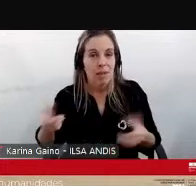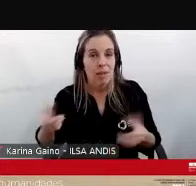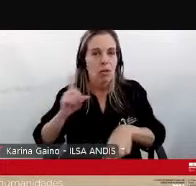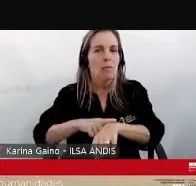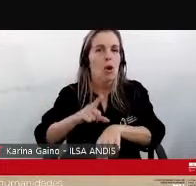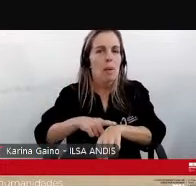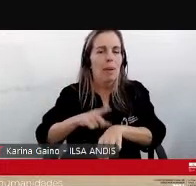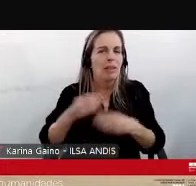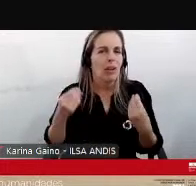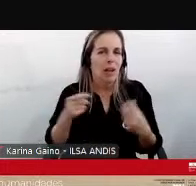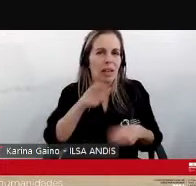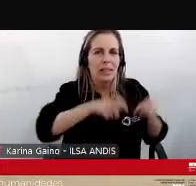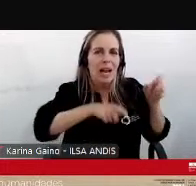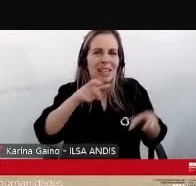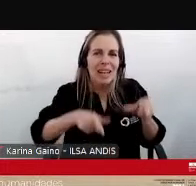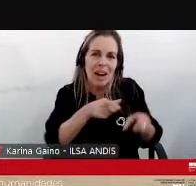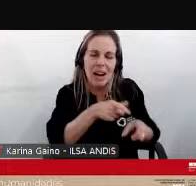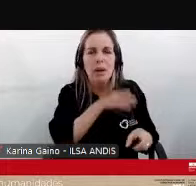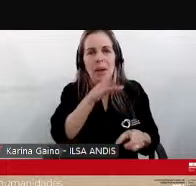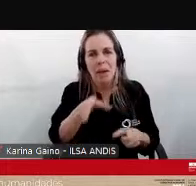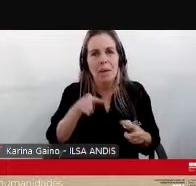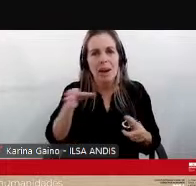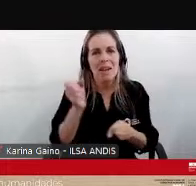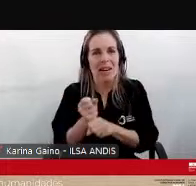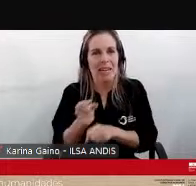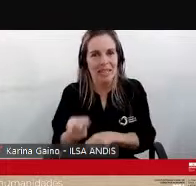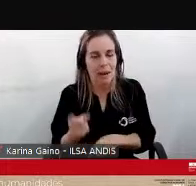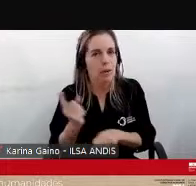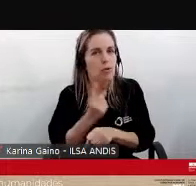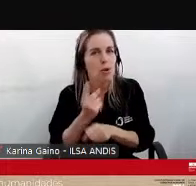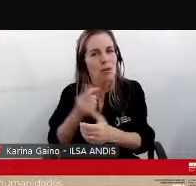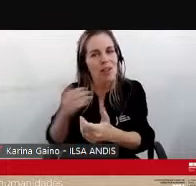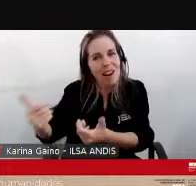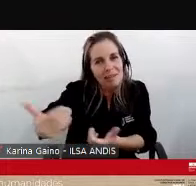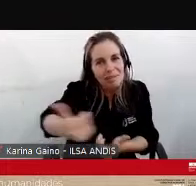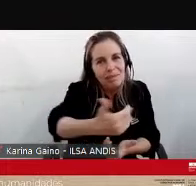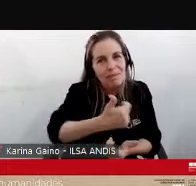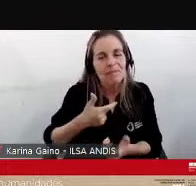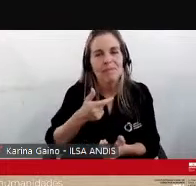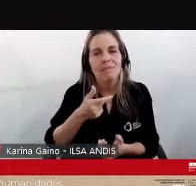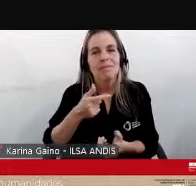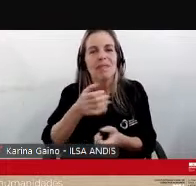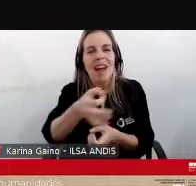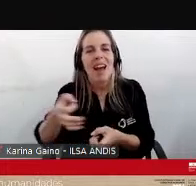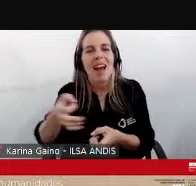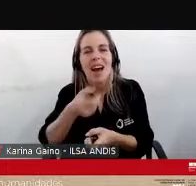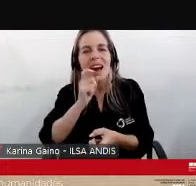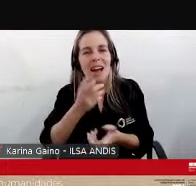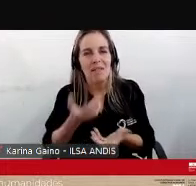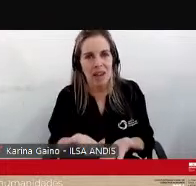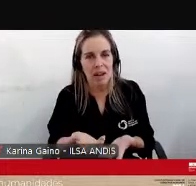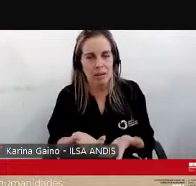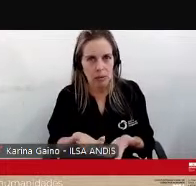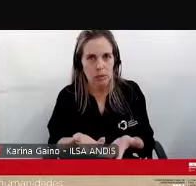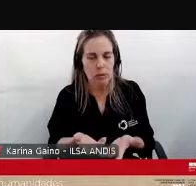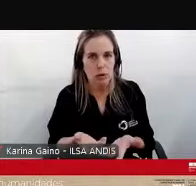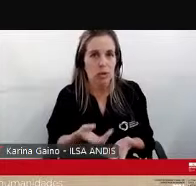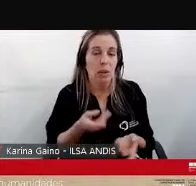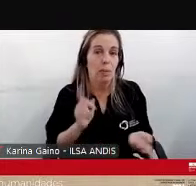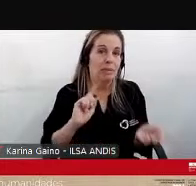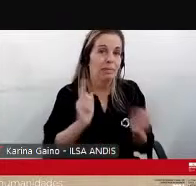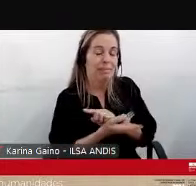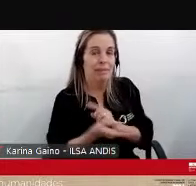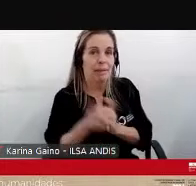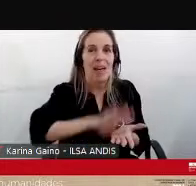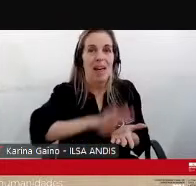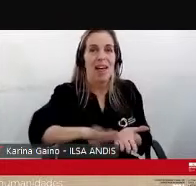they have to buy goods at credit from company stores. We also find on the next indicator, abusive